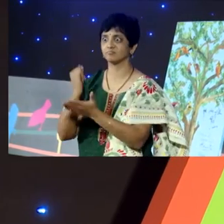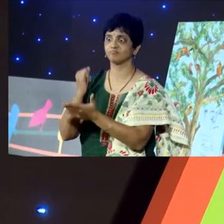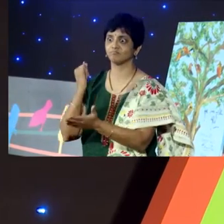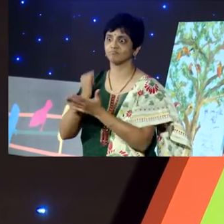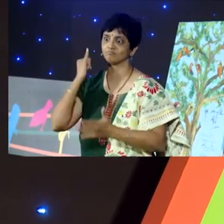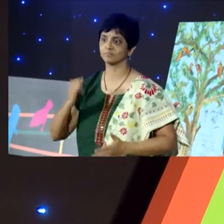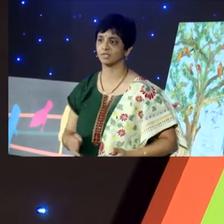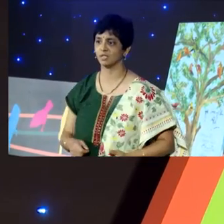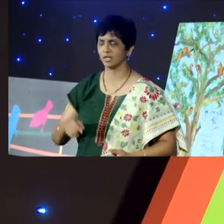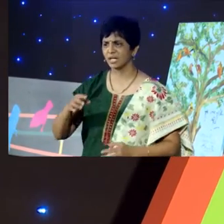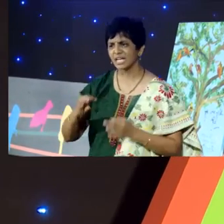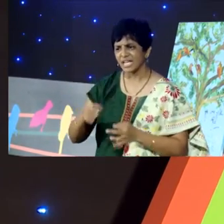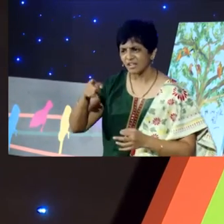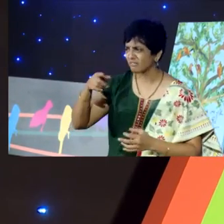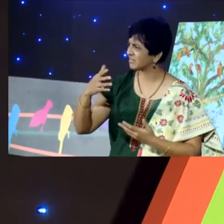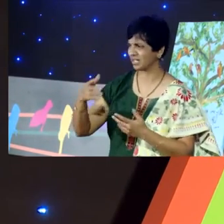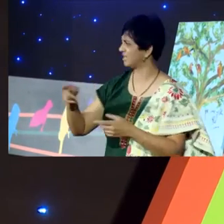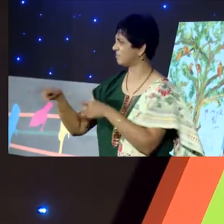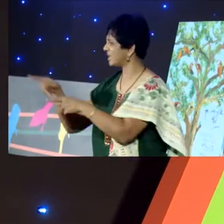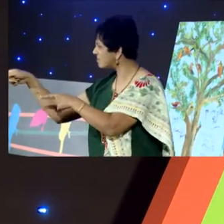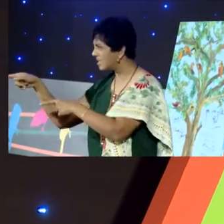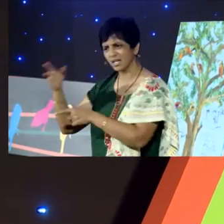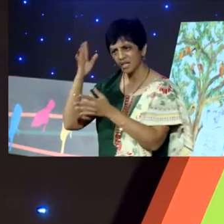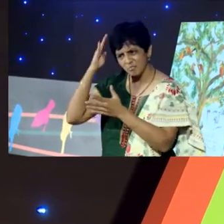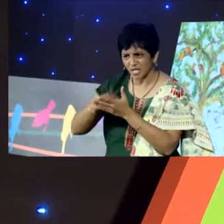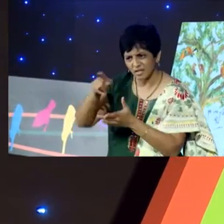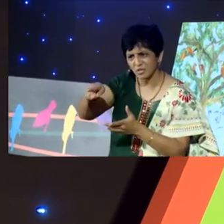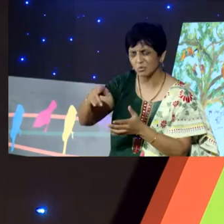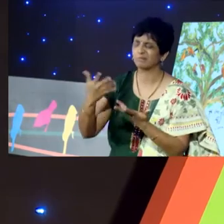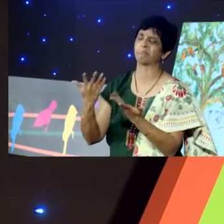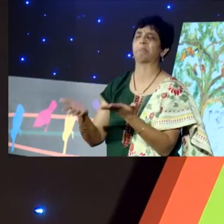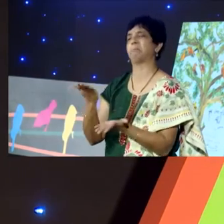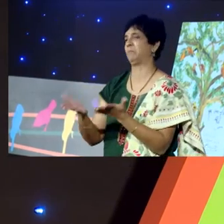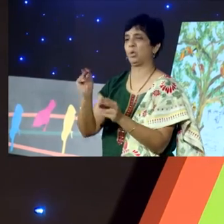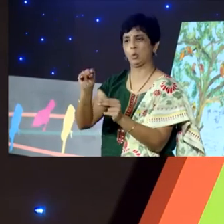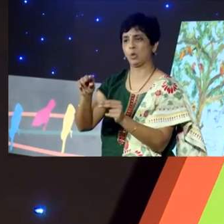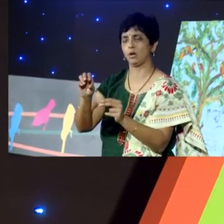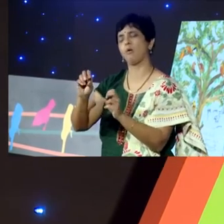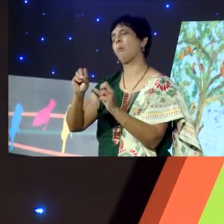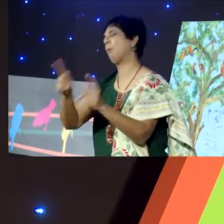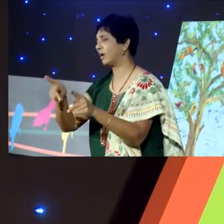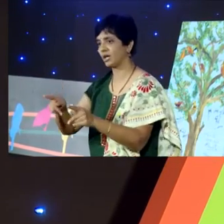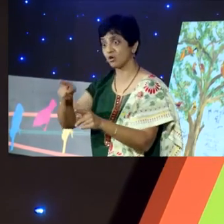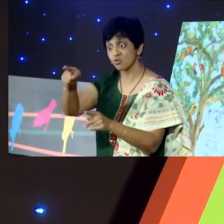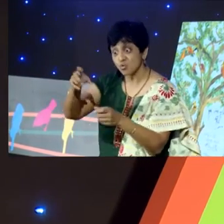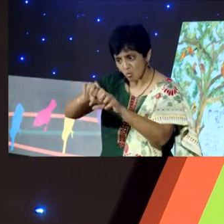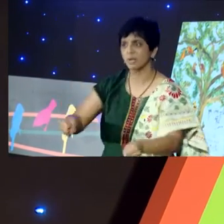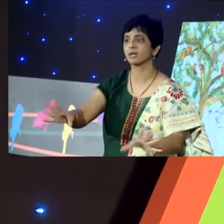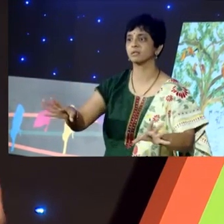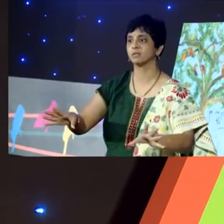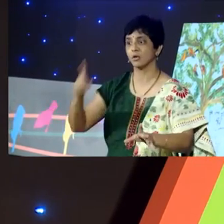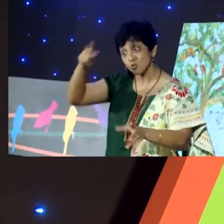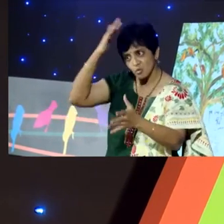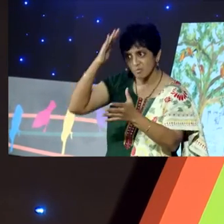world believes in you guys or not, I do, because I realize that you have broken the boundaries